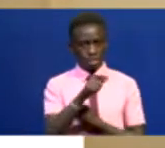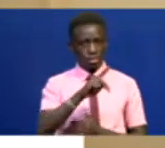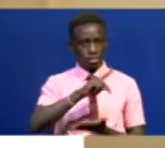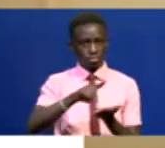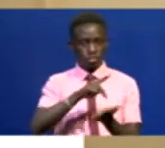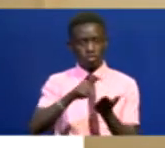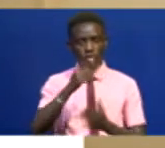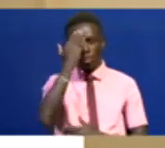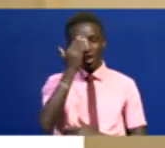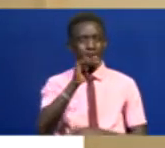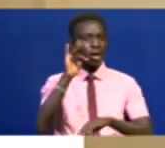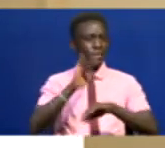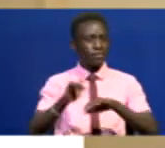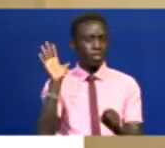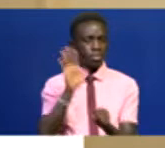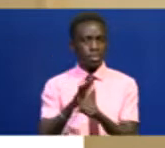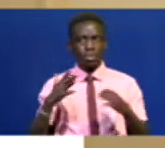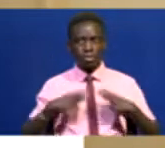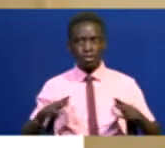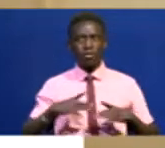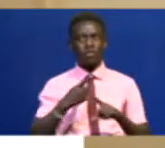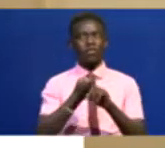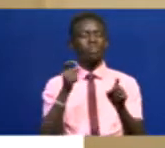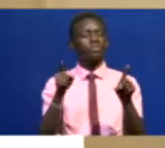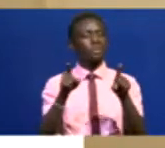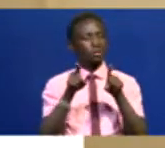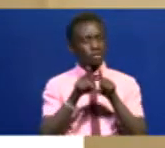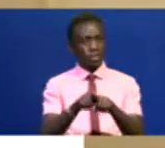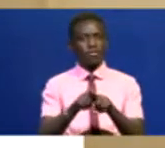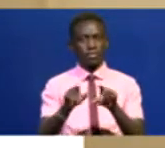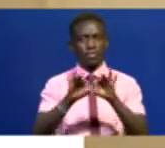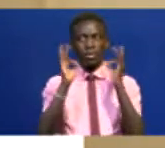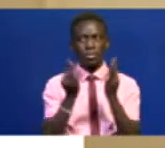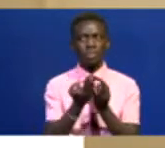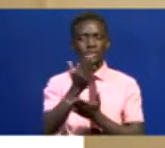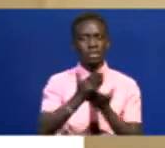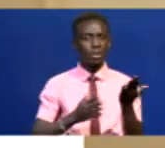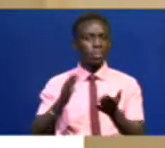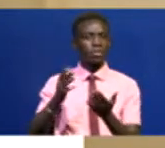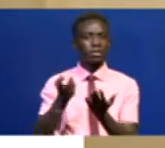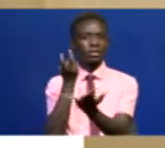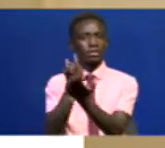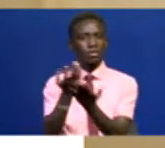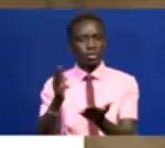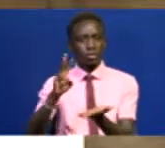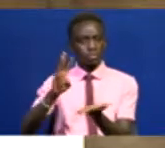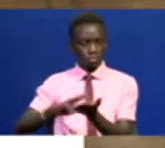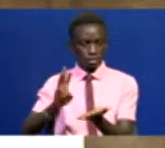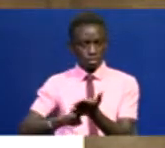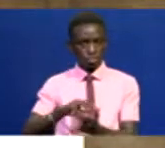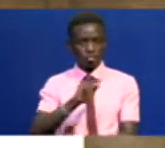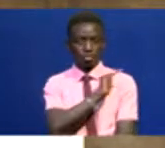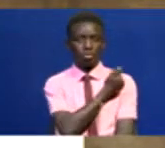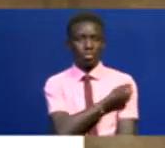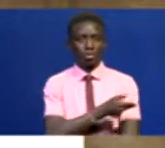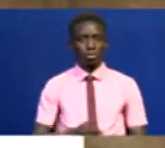affected many people from the same family. Others were even admitted at Migori, others at Kehancha Sub-District Hospital.